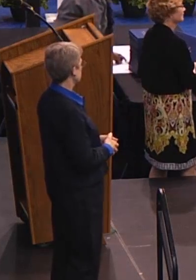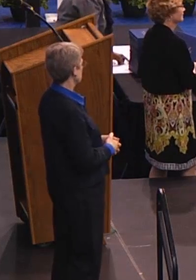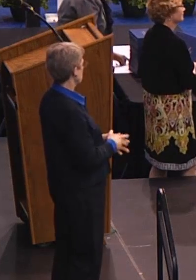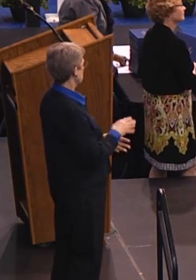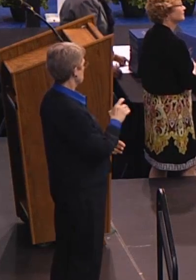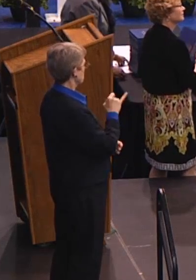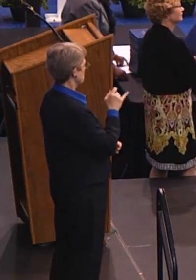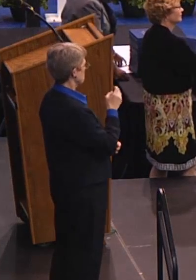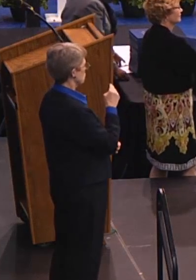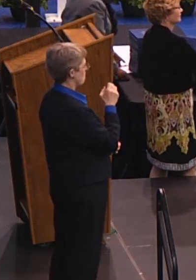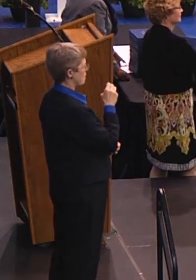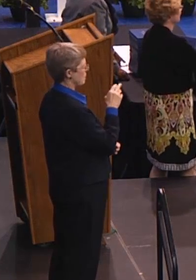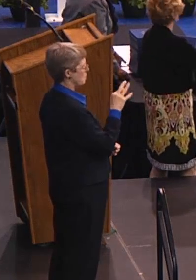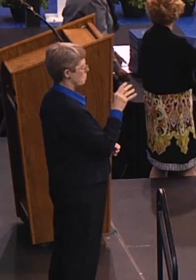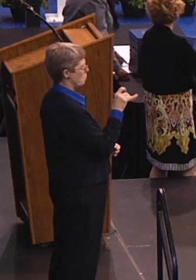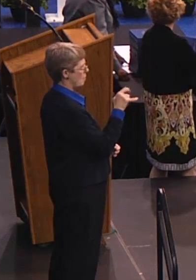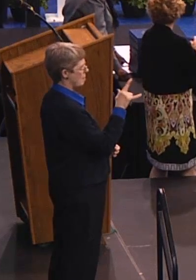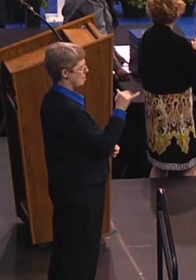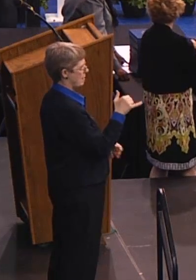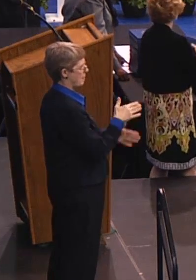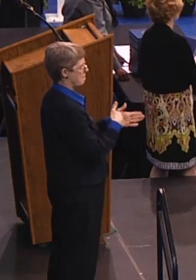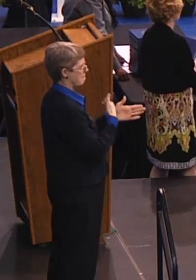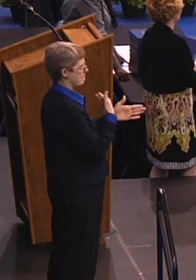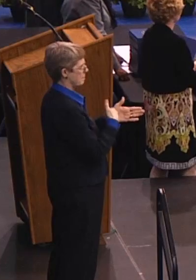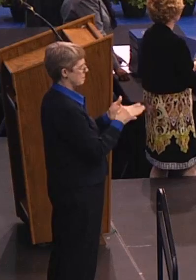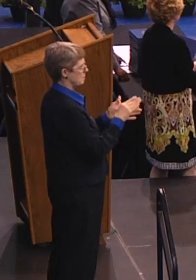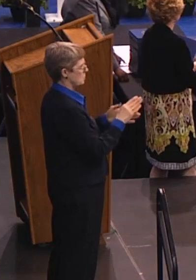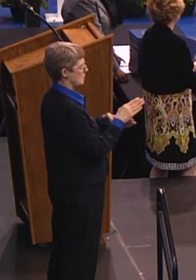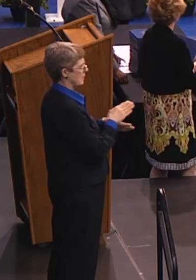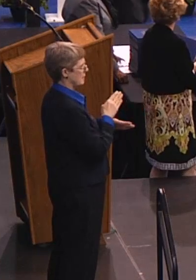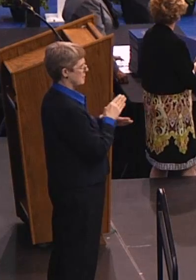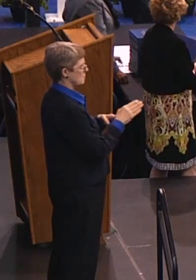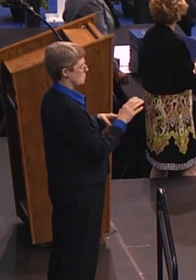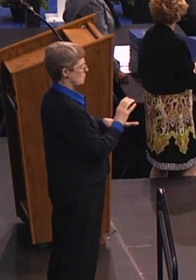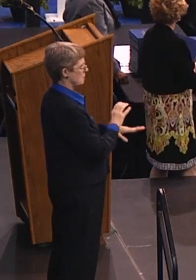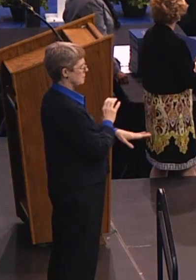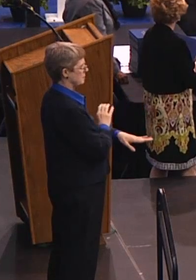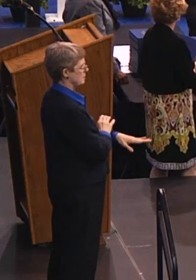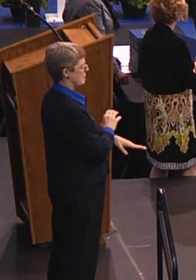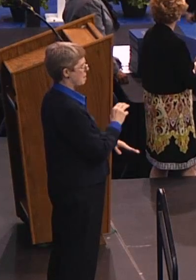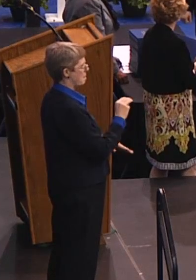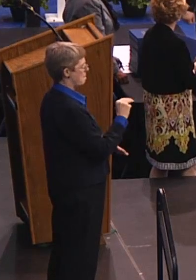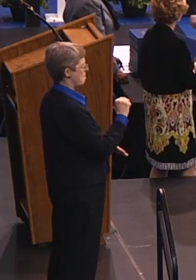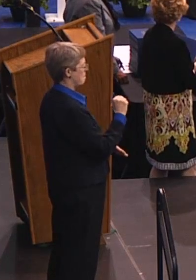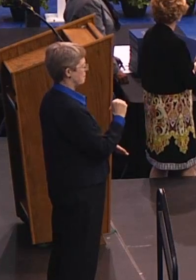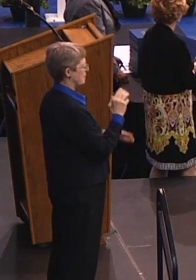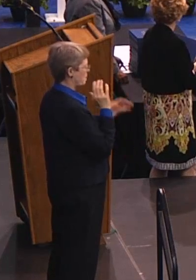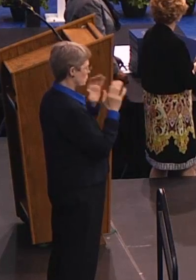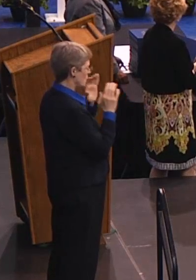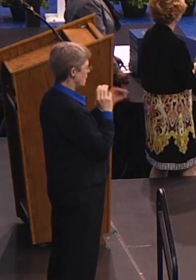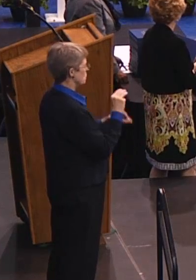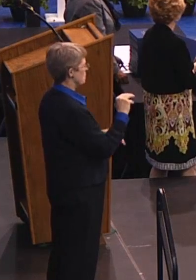Benjamin Lawrence Bradley, Music Industry Communications, magna cum laude.